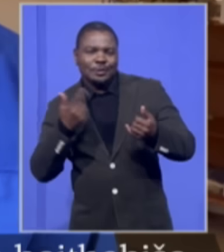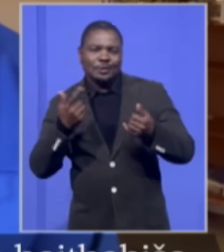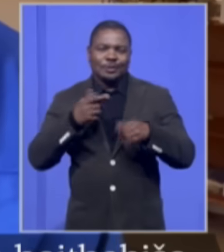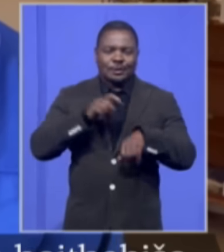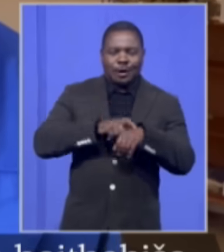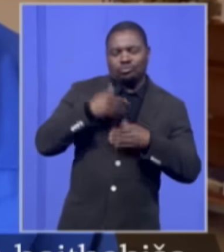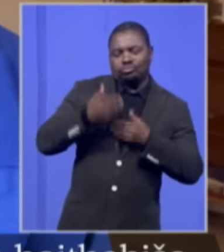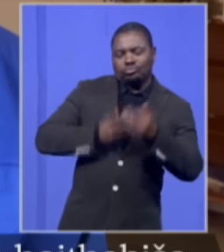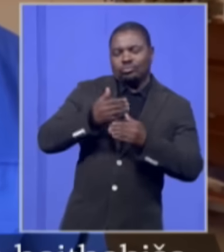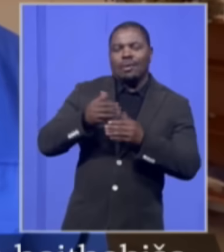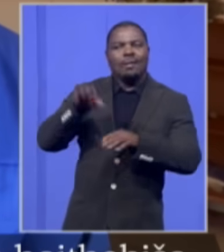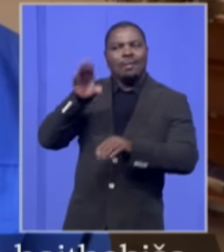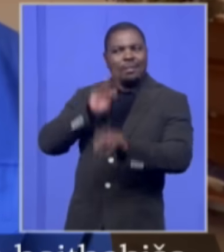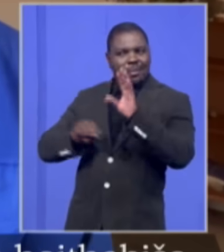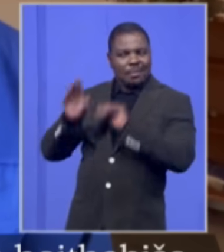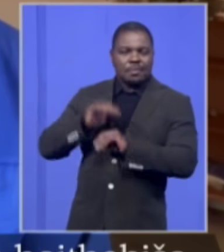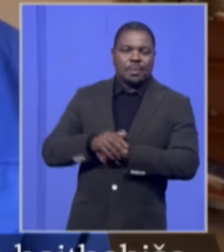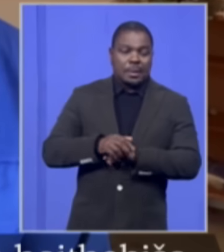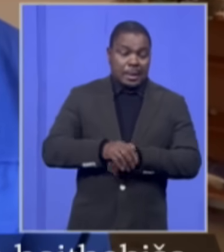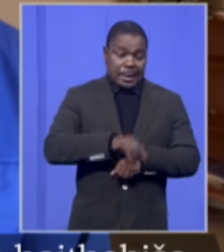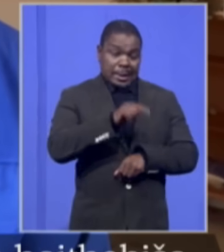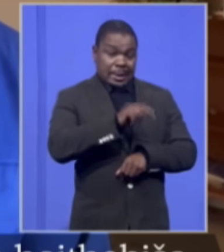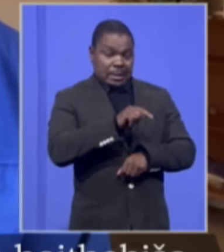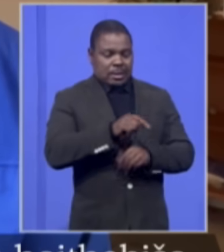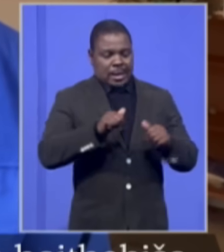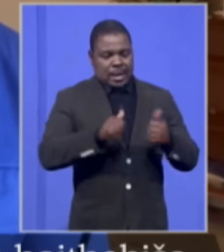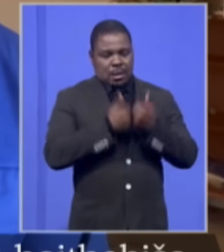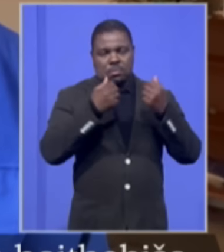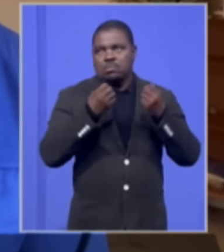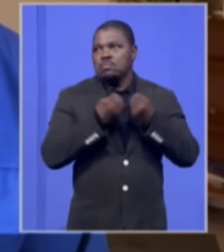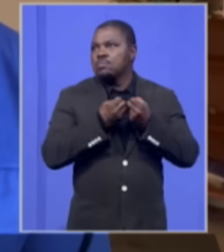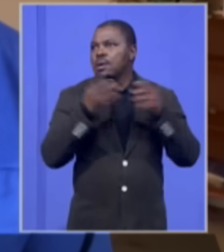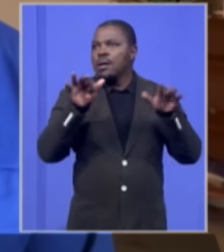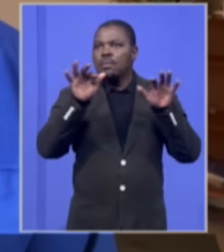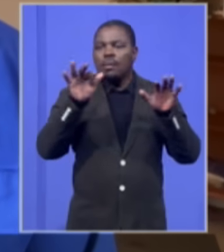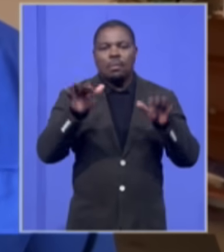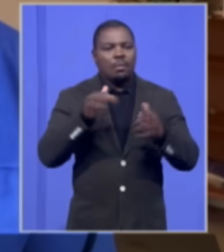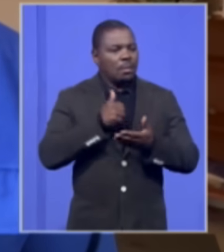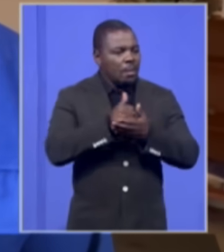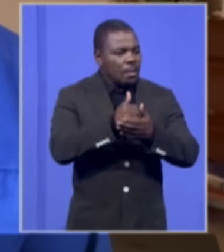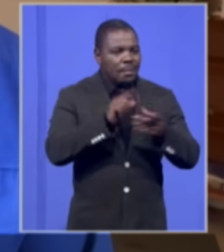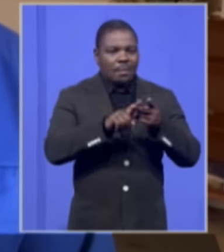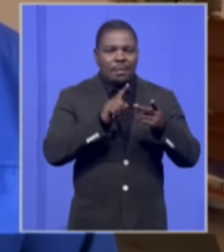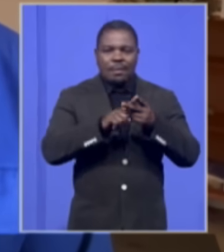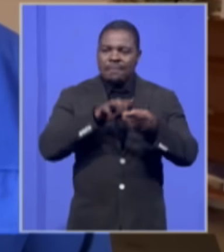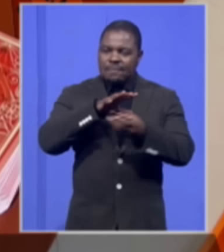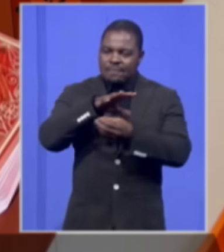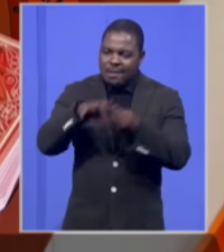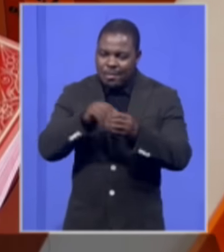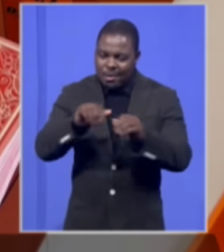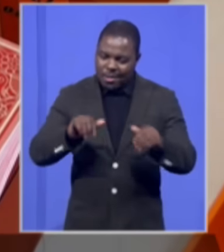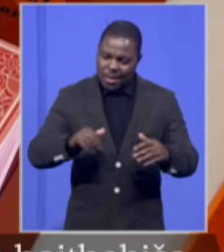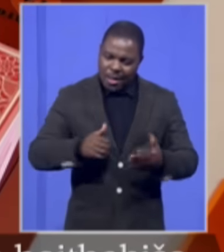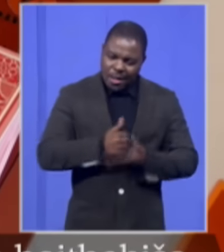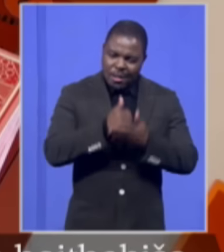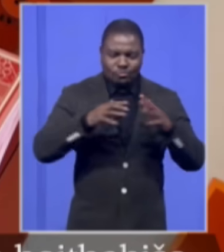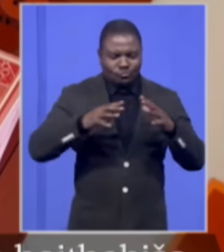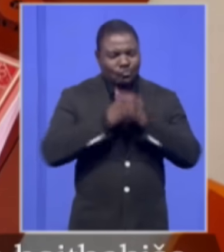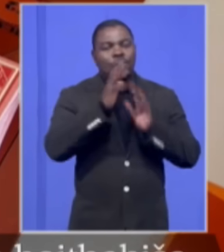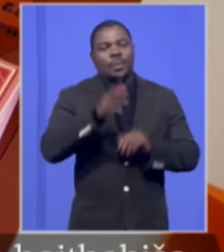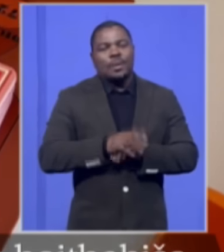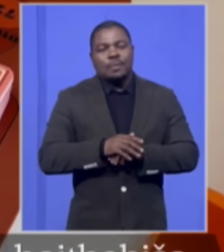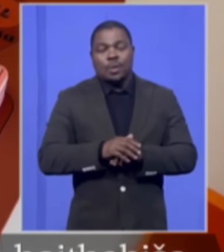ruta. Papadi ye e tlo gola batho ba bantši e tlo unita batho ba bantši like the families. Papo o re